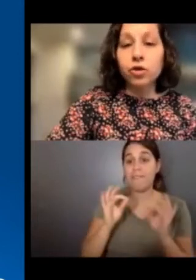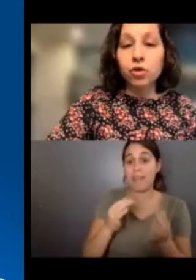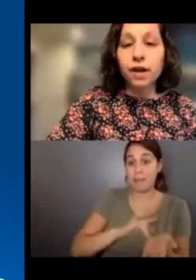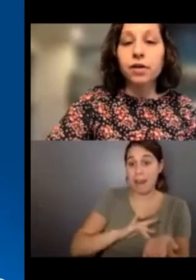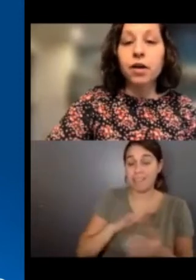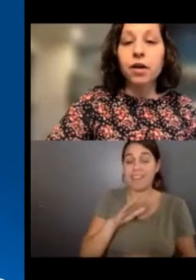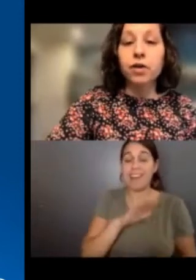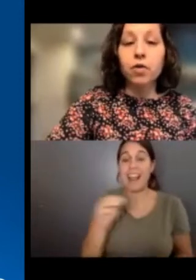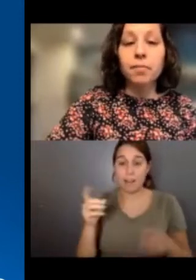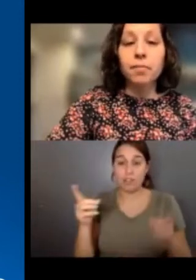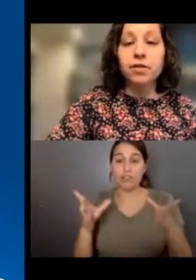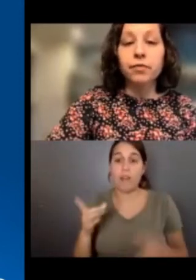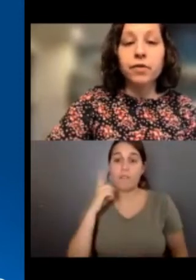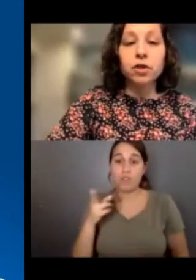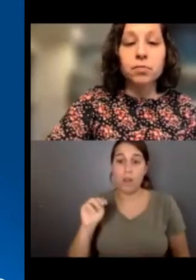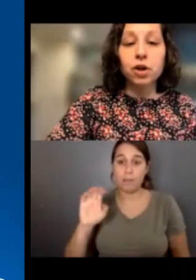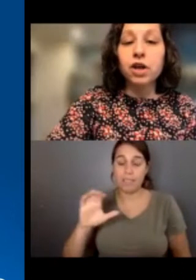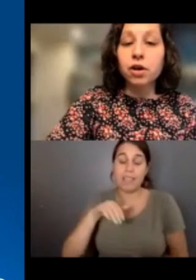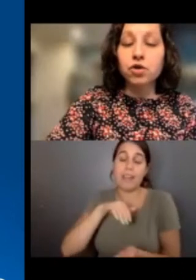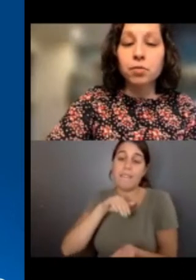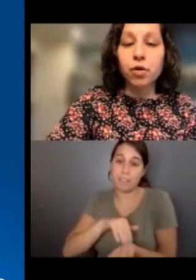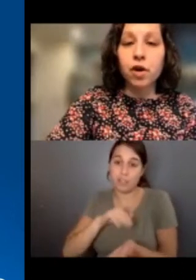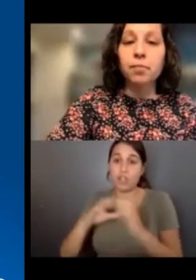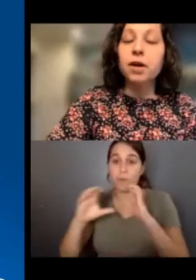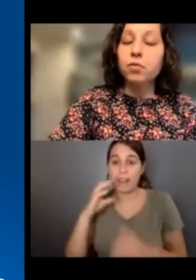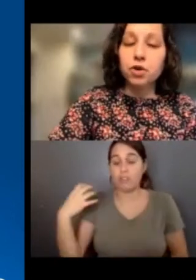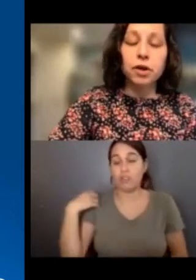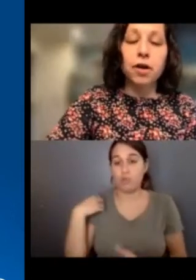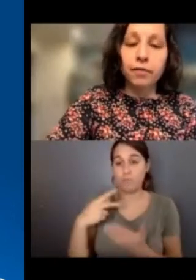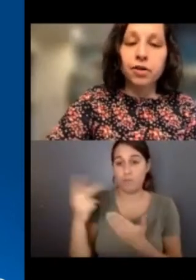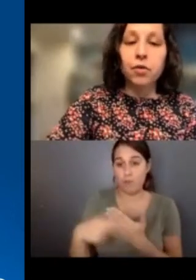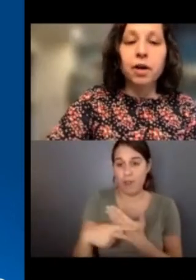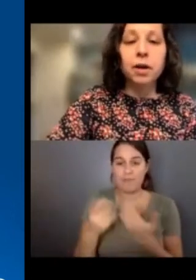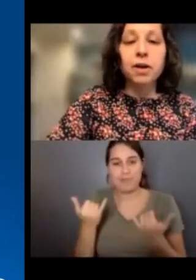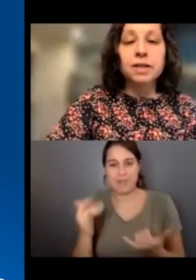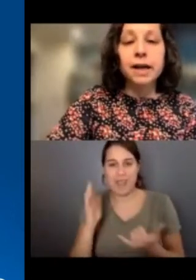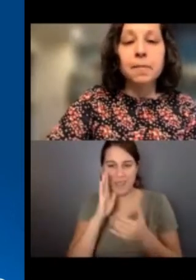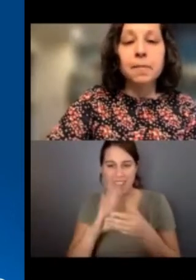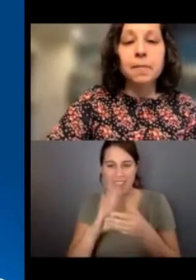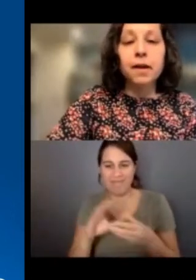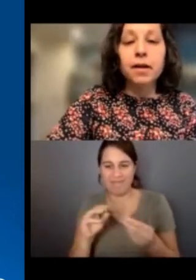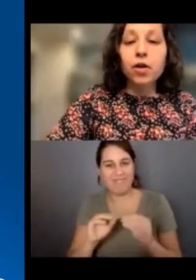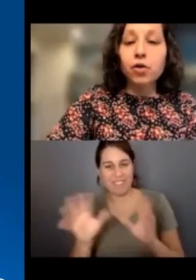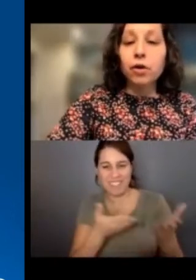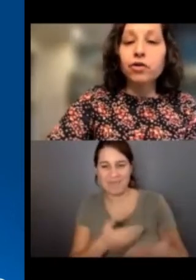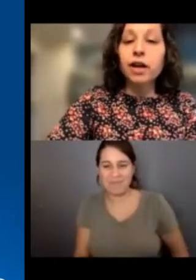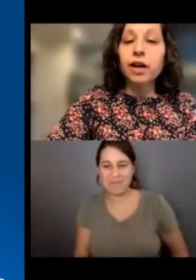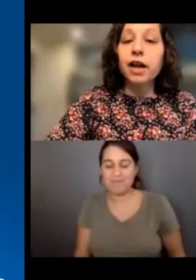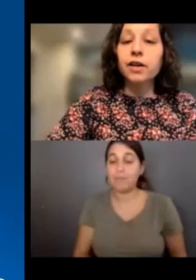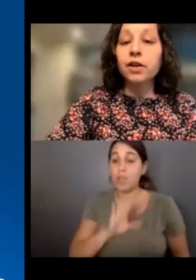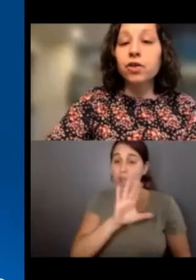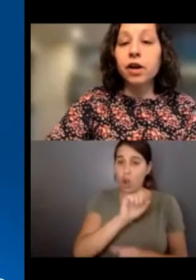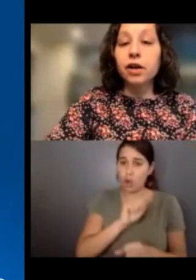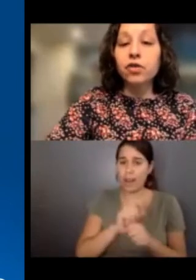the Director of the UR Medicine Physician Communication Coaching Program, which you'll hear obviously quite a bit about today. Her career is dedicated